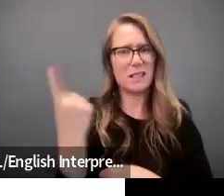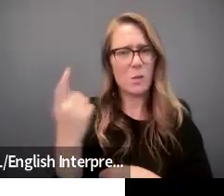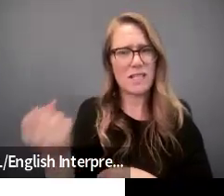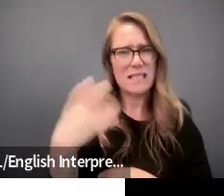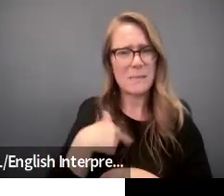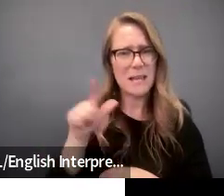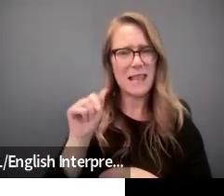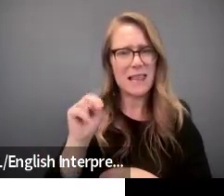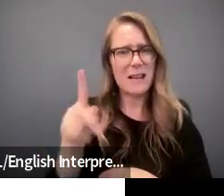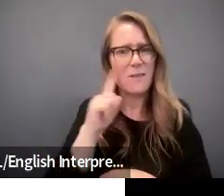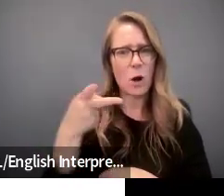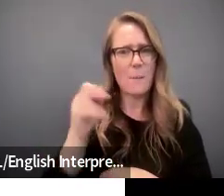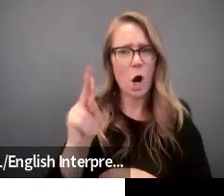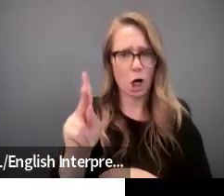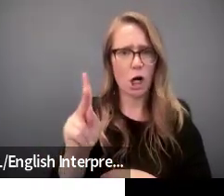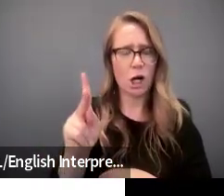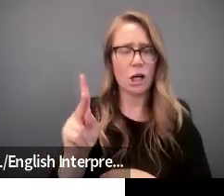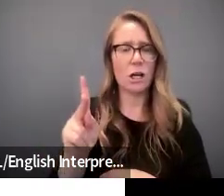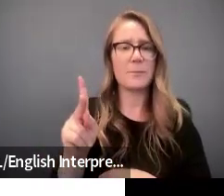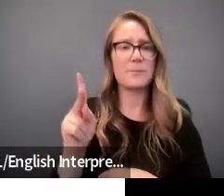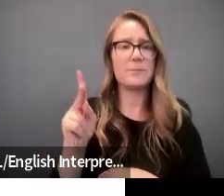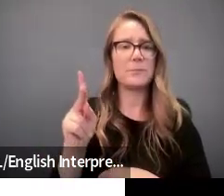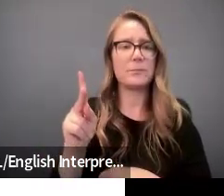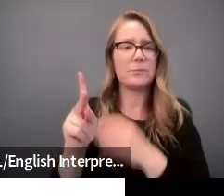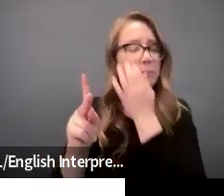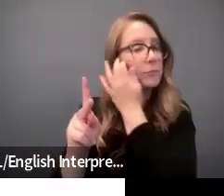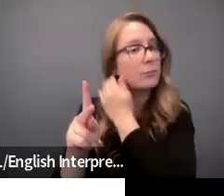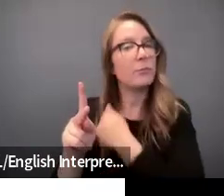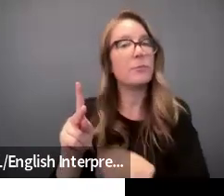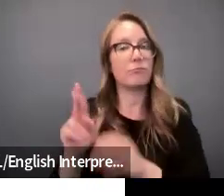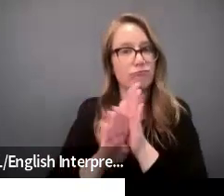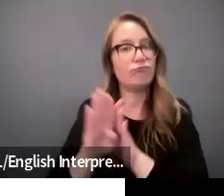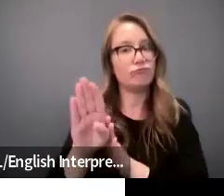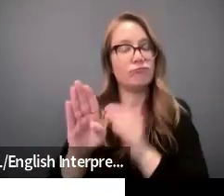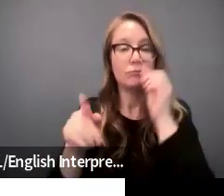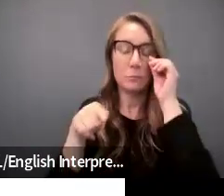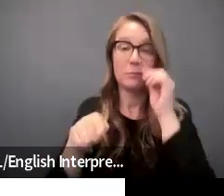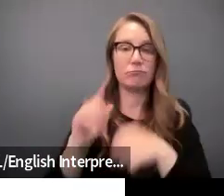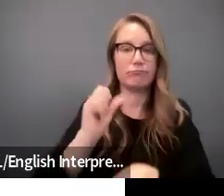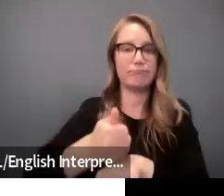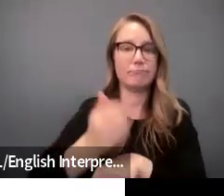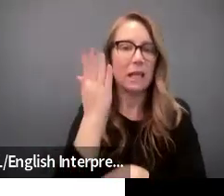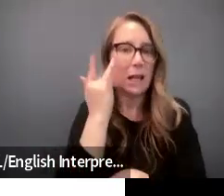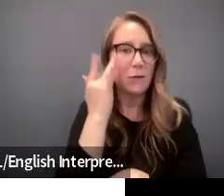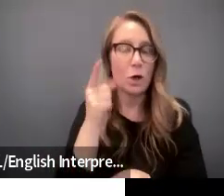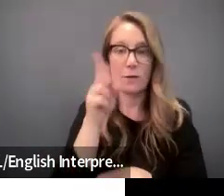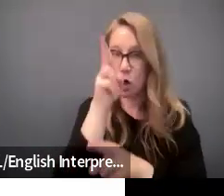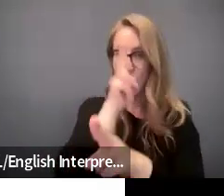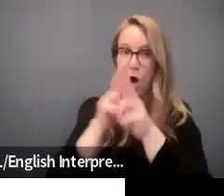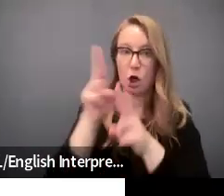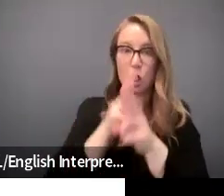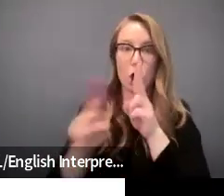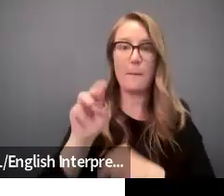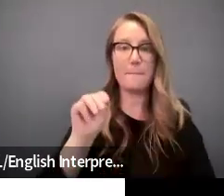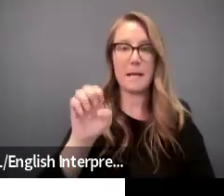me a link of a park that has been developed in California to honor the